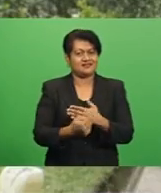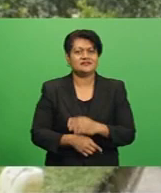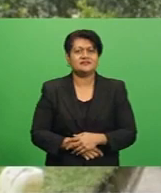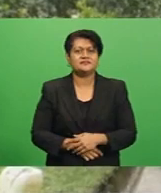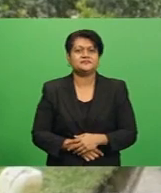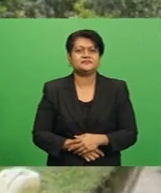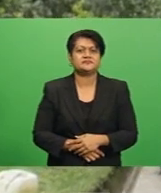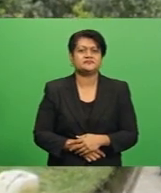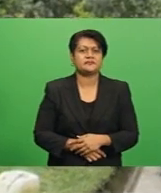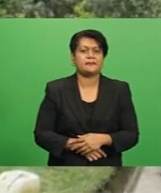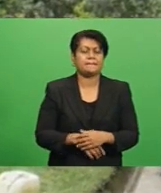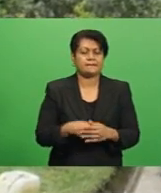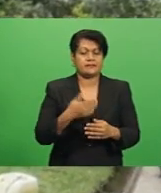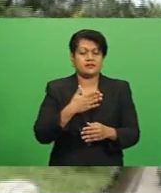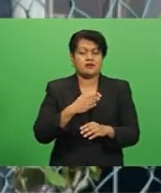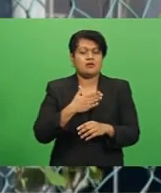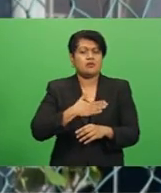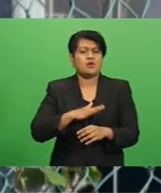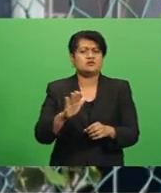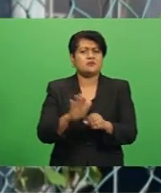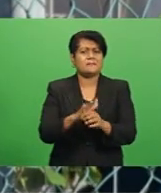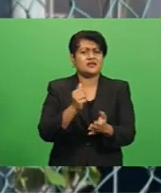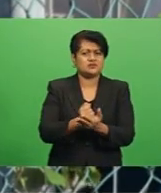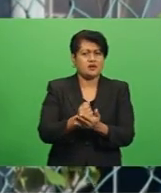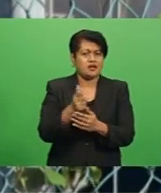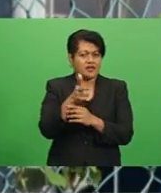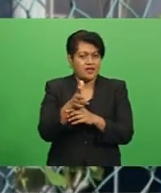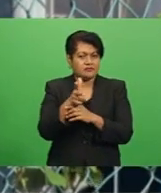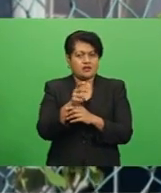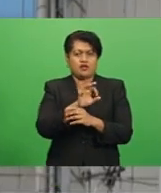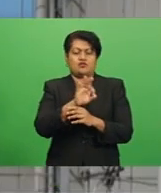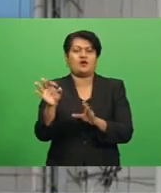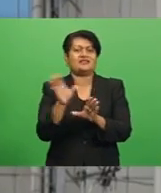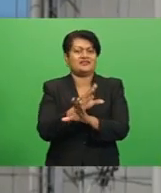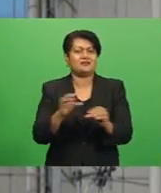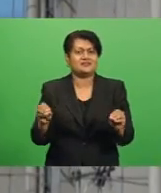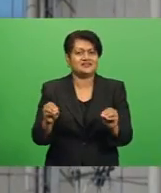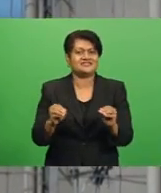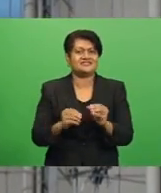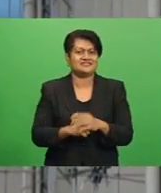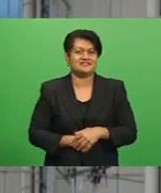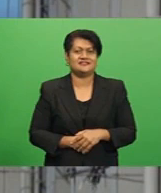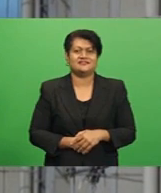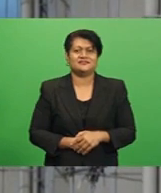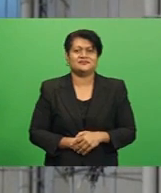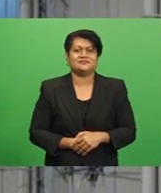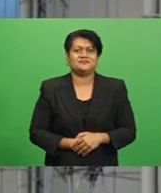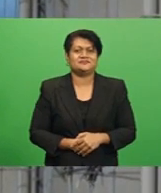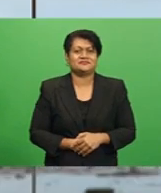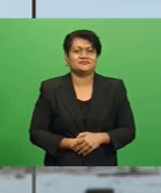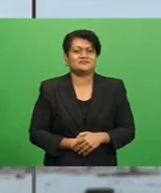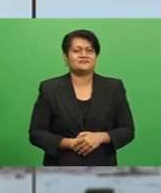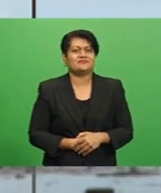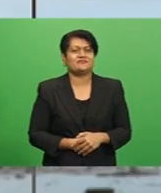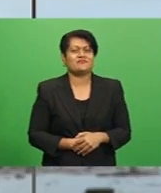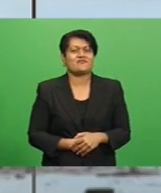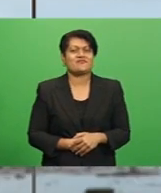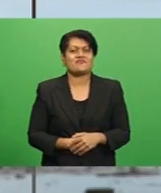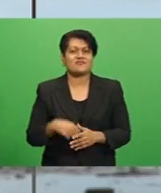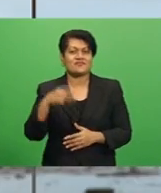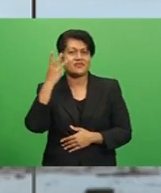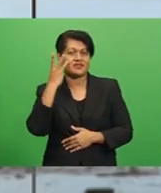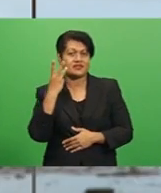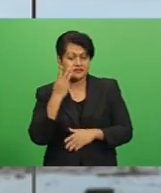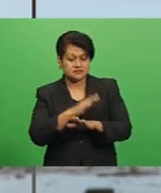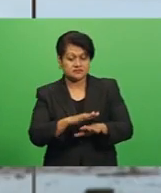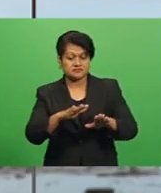and they want to ensure the cameras are not damaged once put up. Apinisong Grandobu, FBC News. Women and